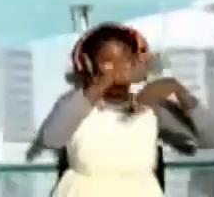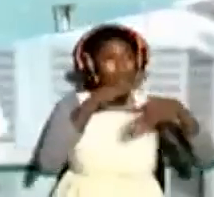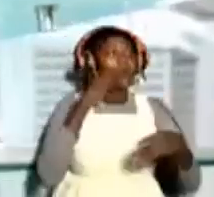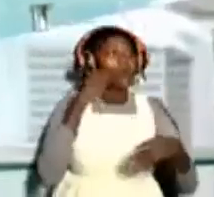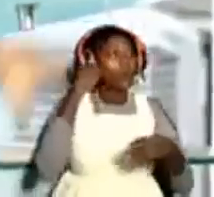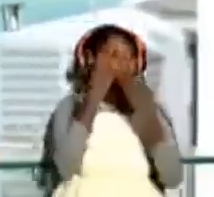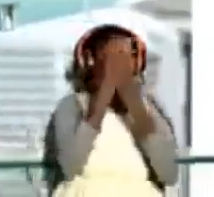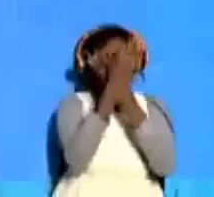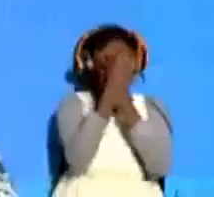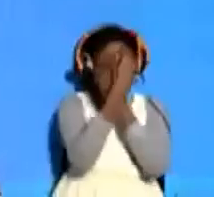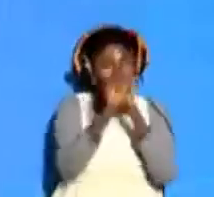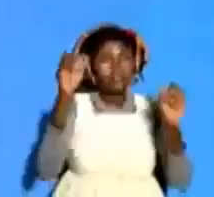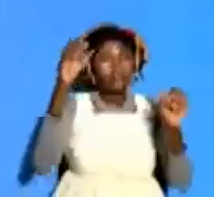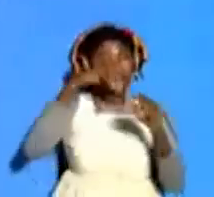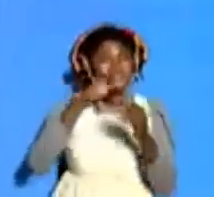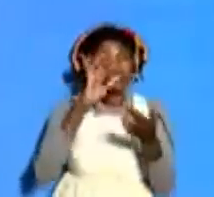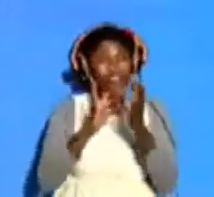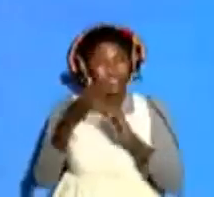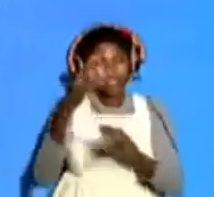in the name of Jesus.